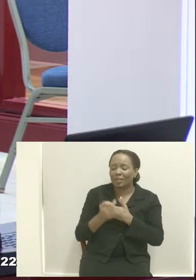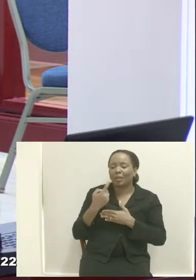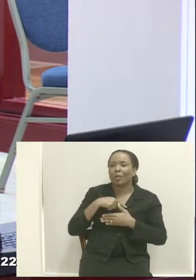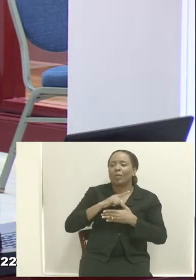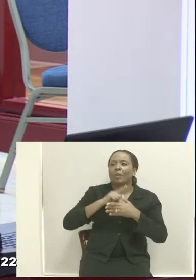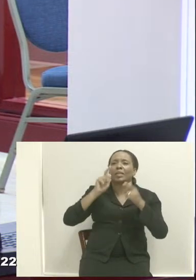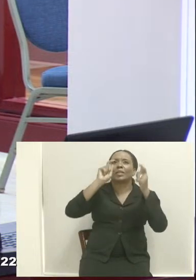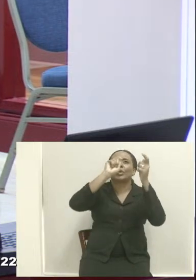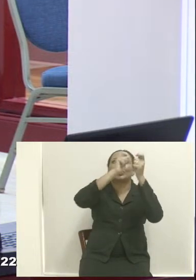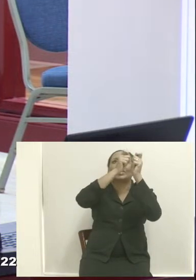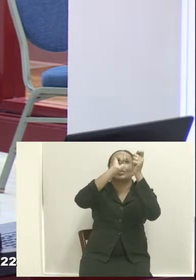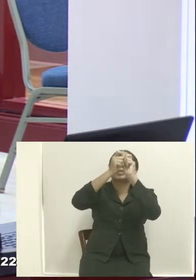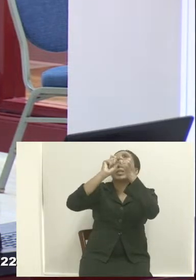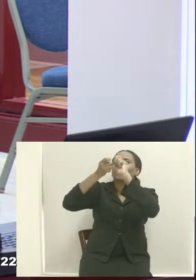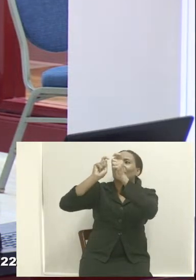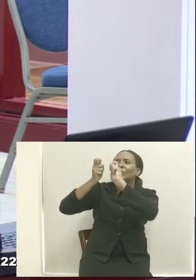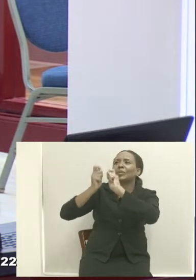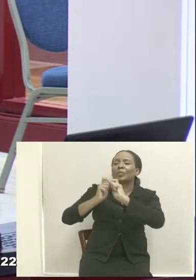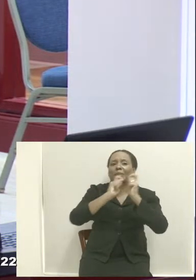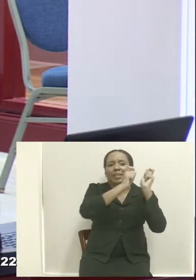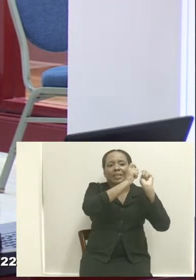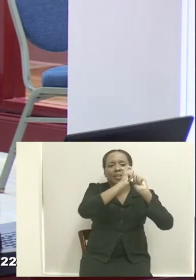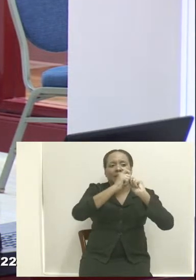hope that answers your question.